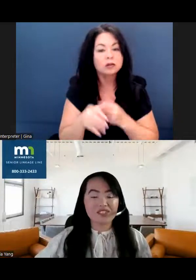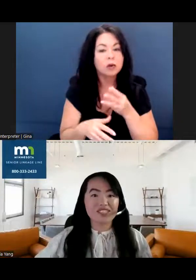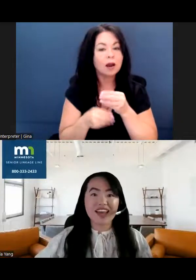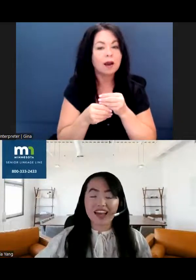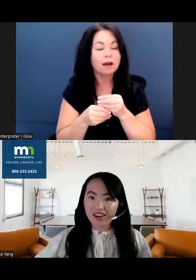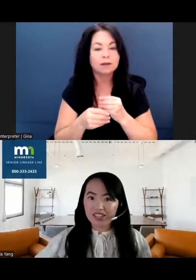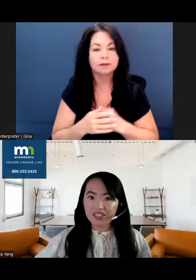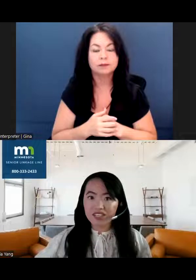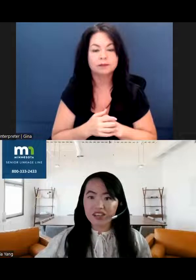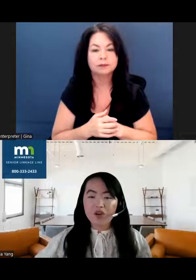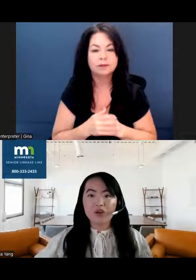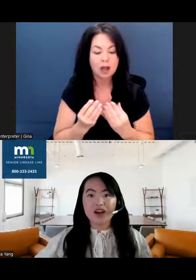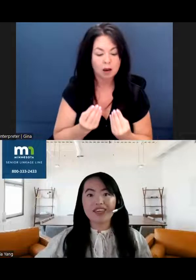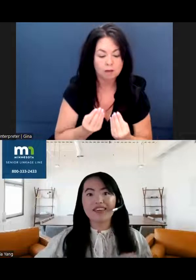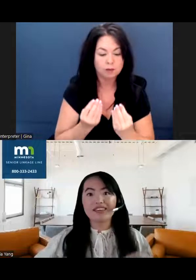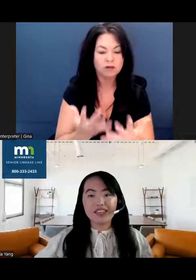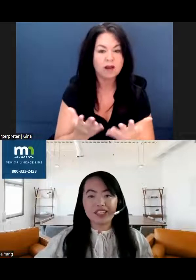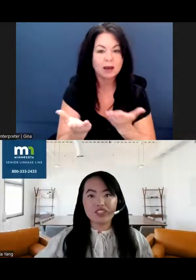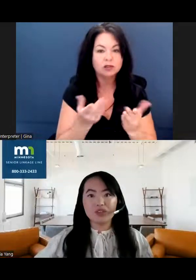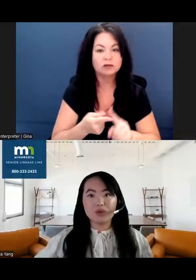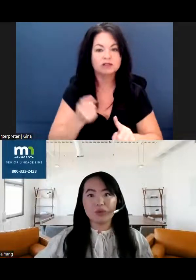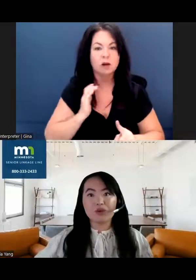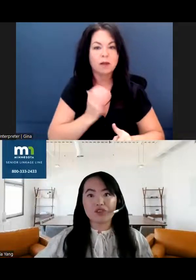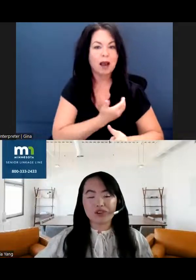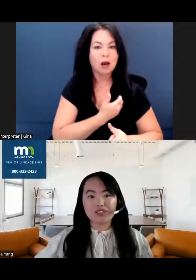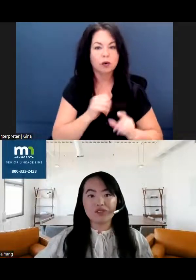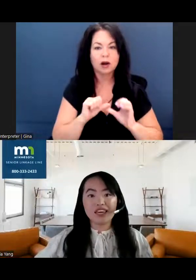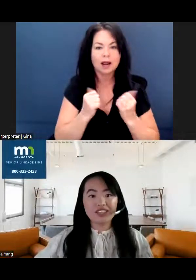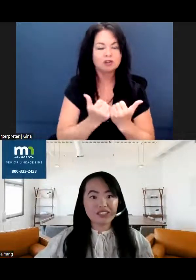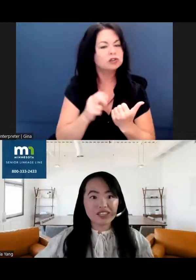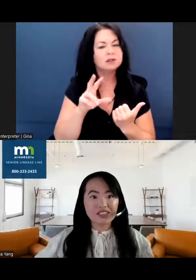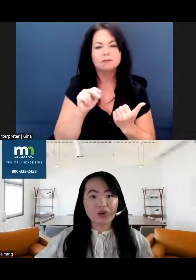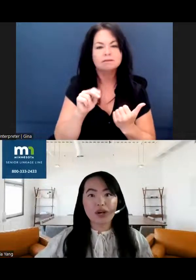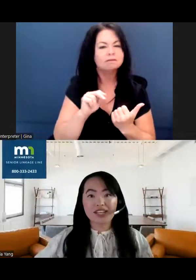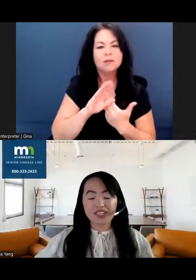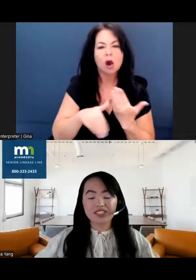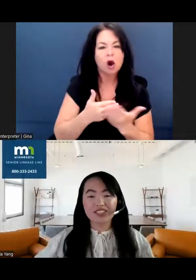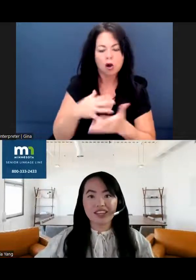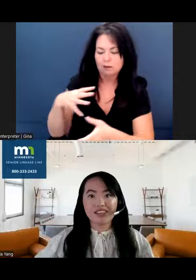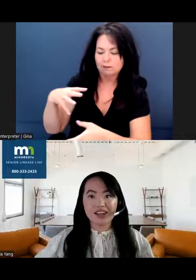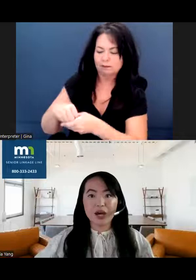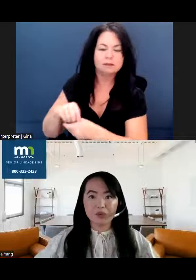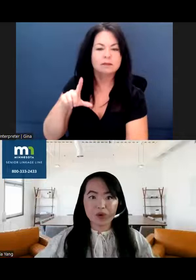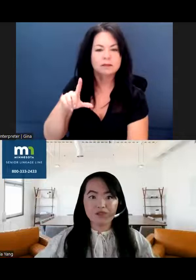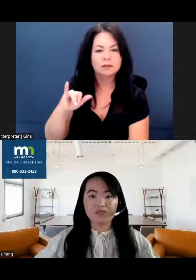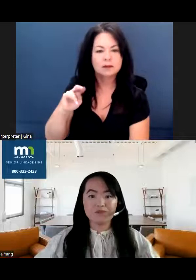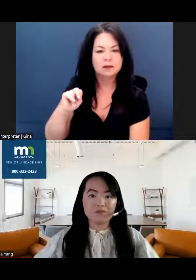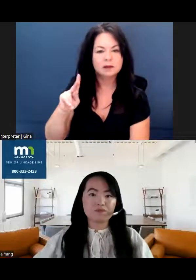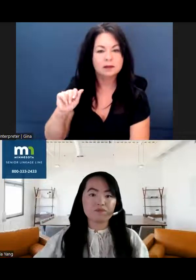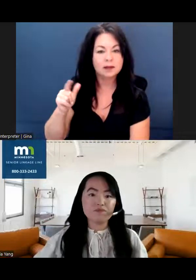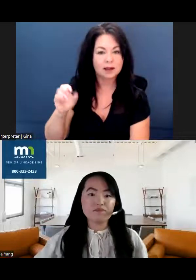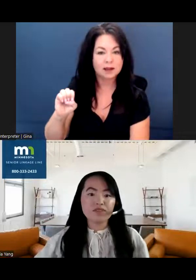the services at our agency. We are that linkage. So we will refer you to agencies and organizations that can then help you out.